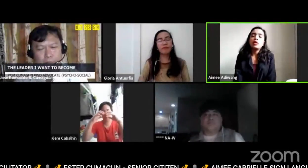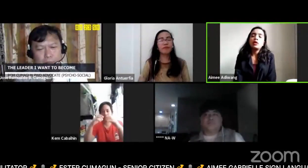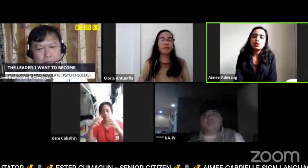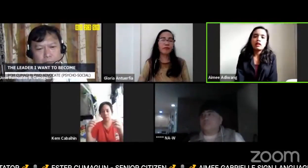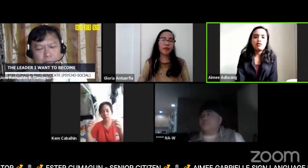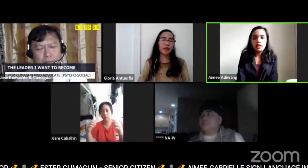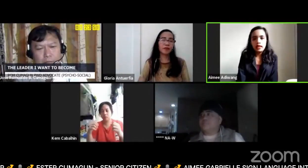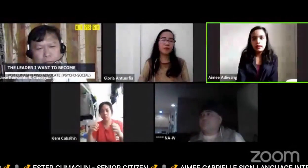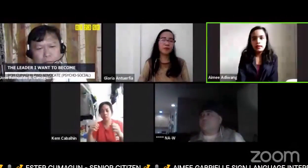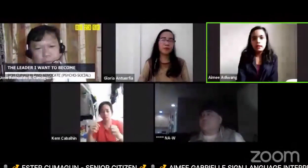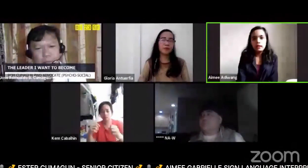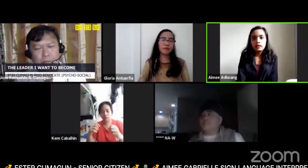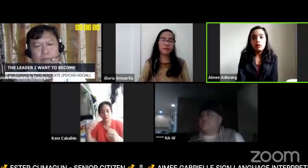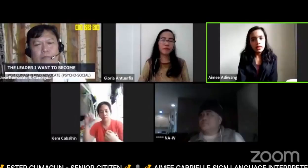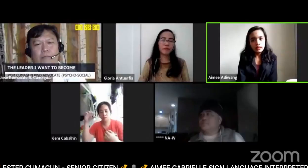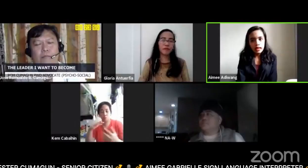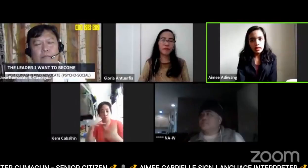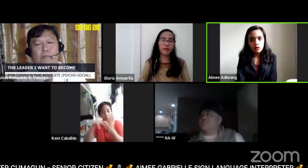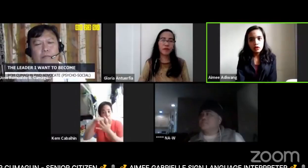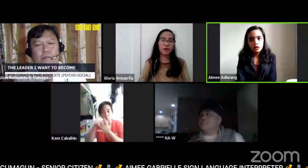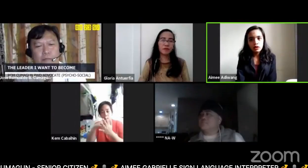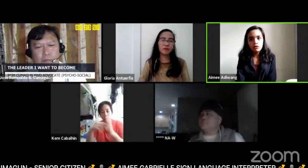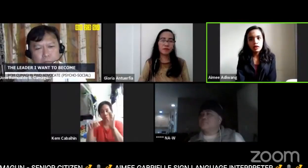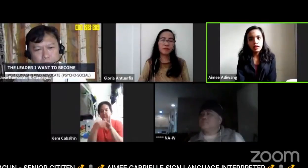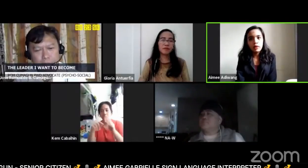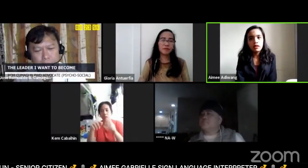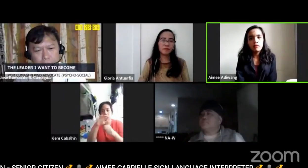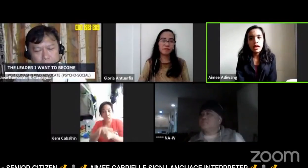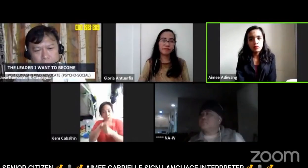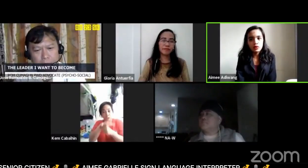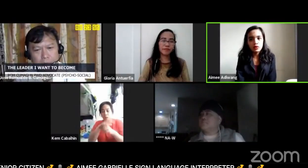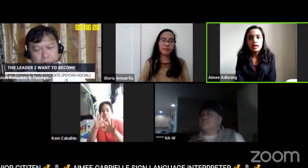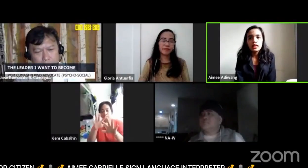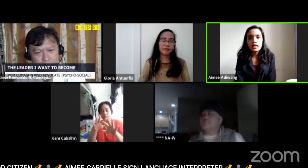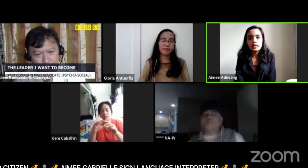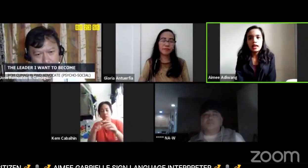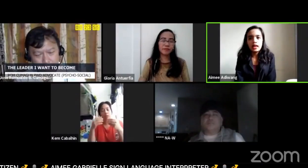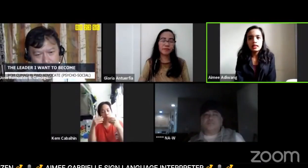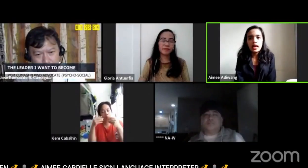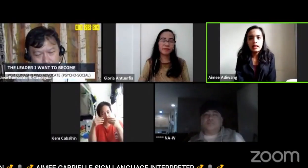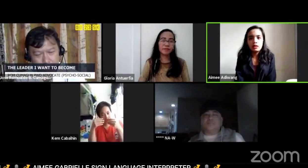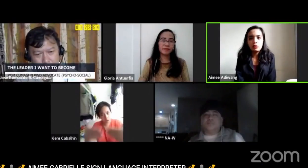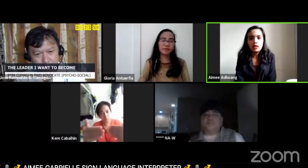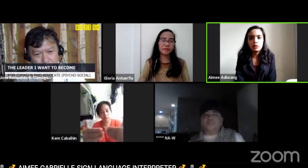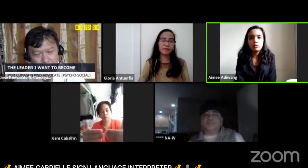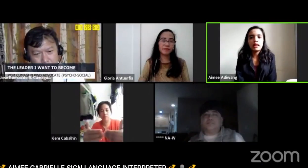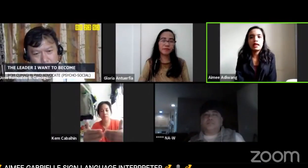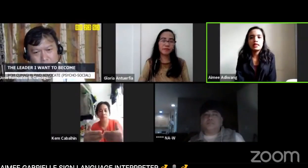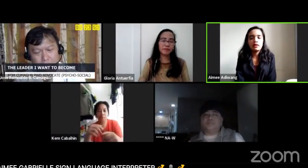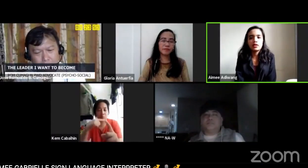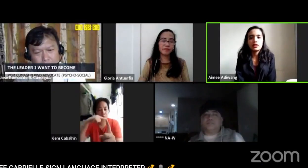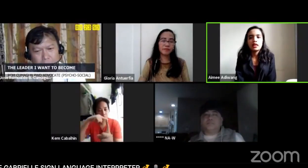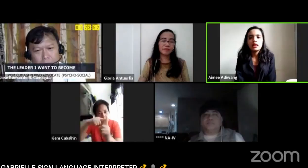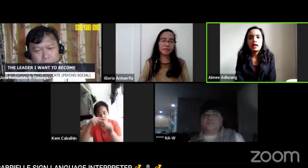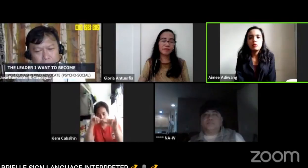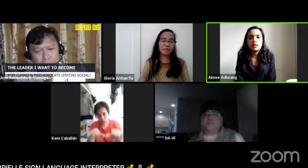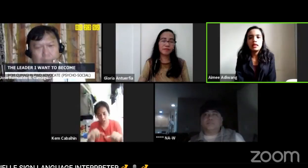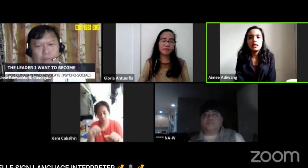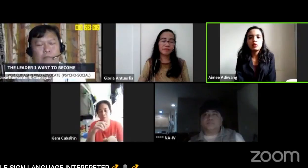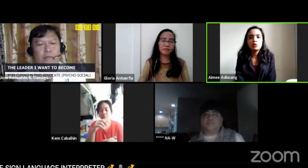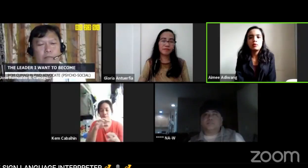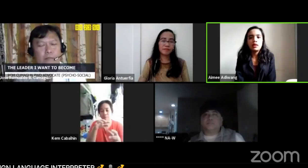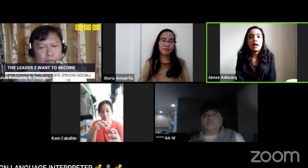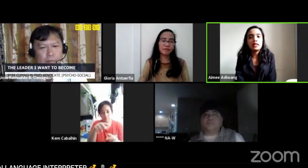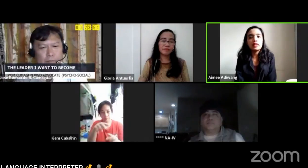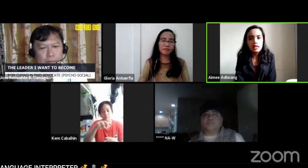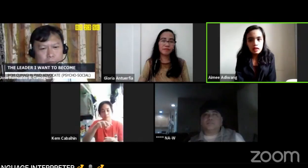strong. We should not feel defeated or overcome by the virus kasi sa atin, we need to protect ourselves. And we